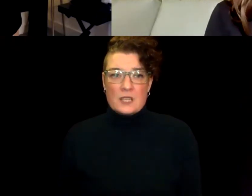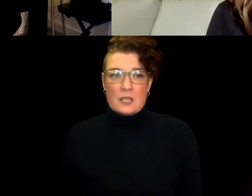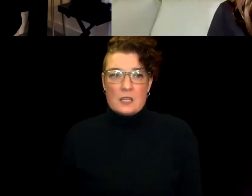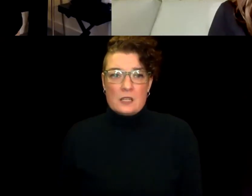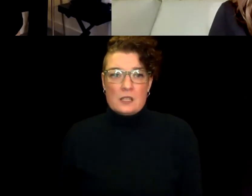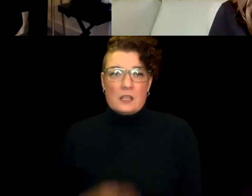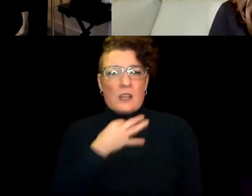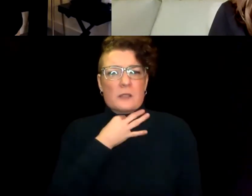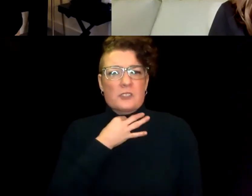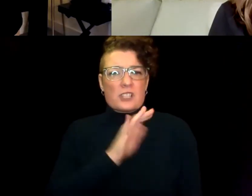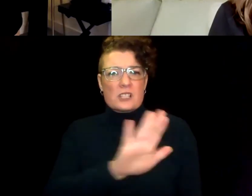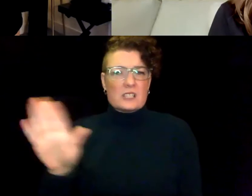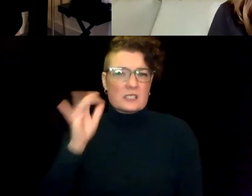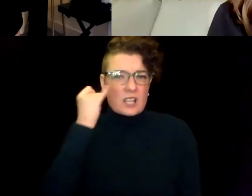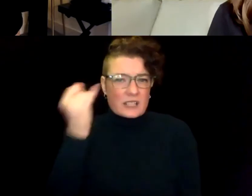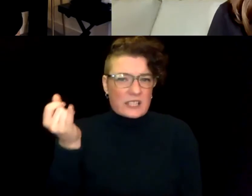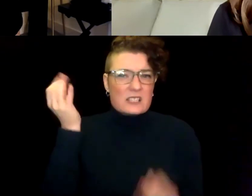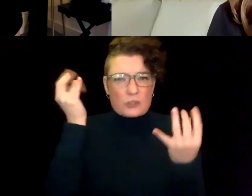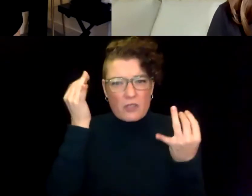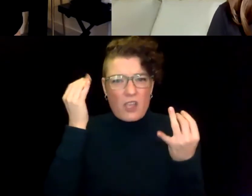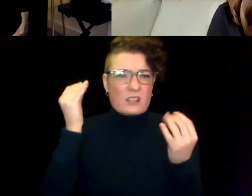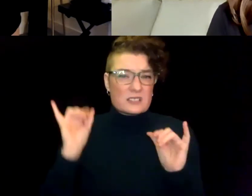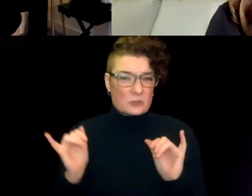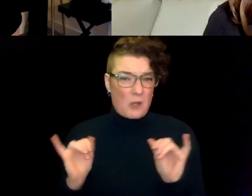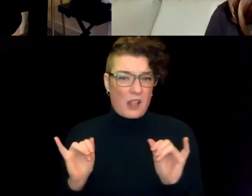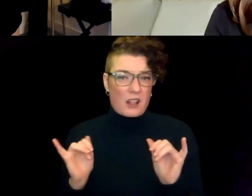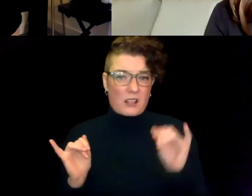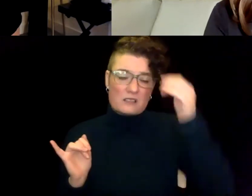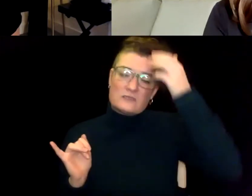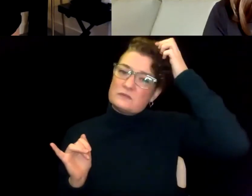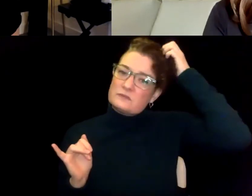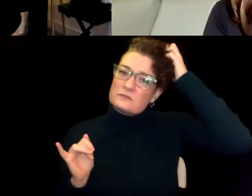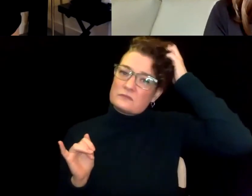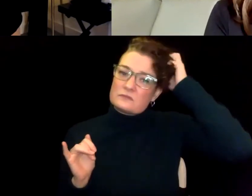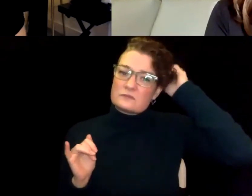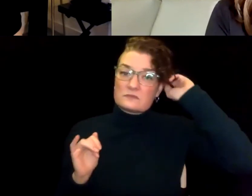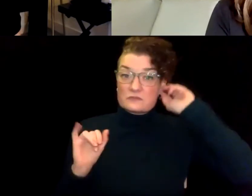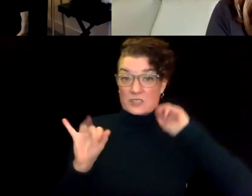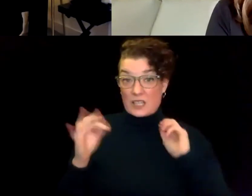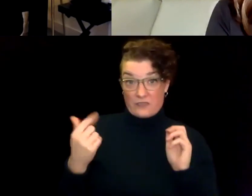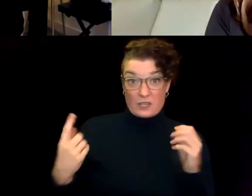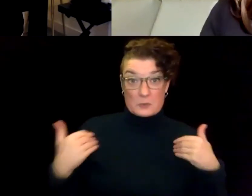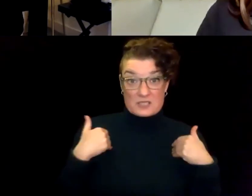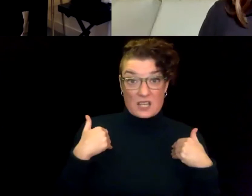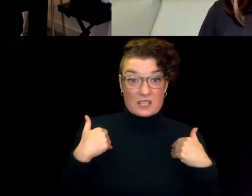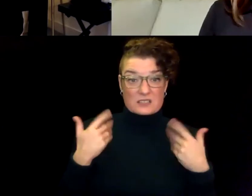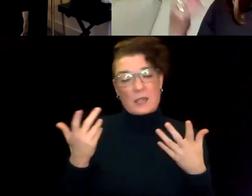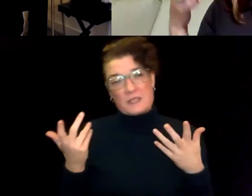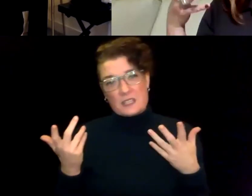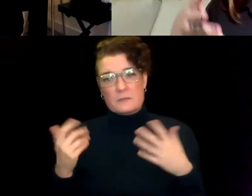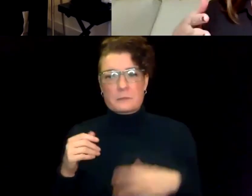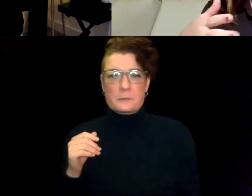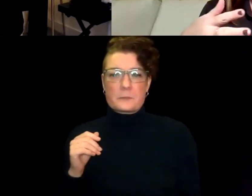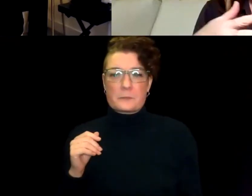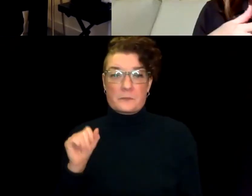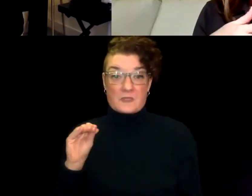I'm curious if other people have ideas or thoughts about this as well. Yeah, if anyone does, let us. I mean,